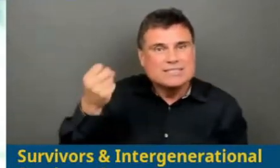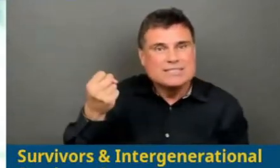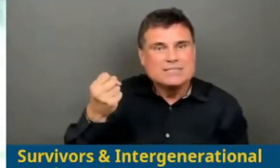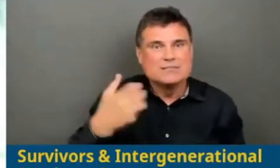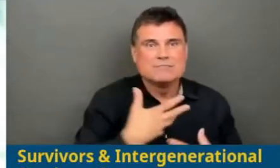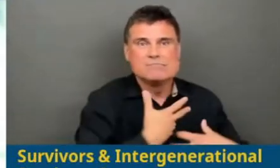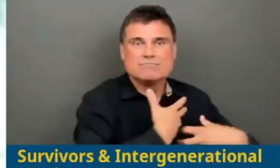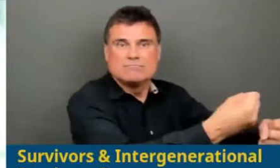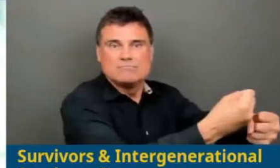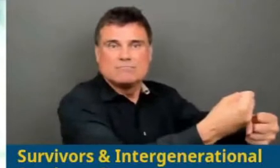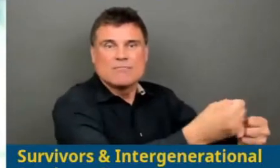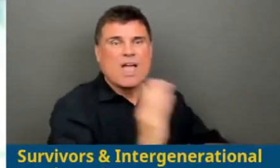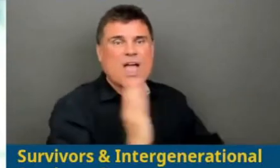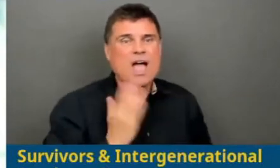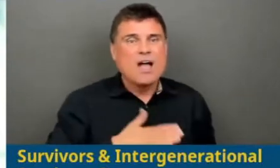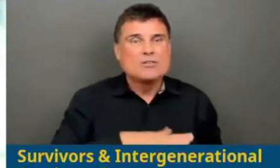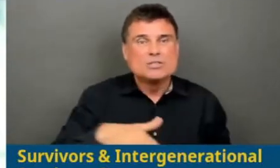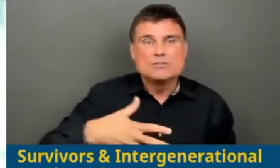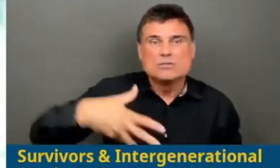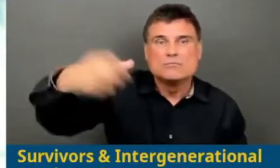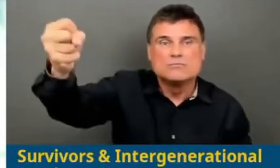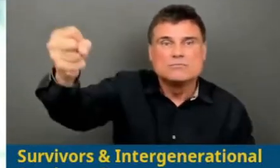system.